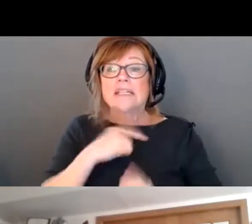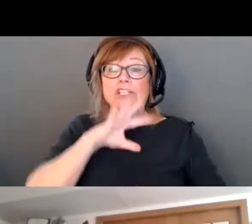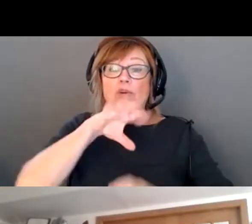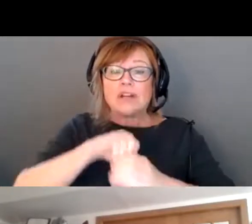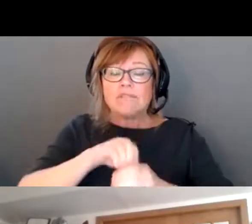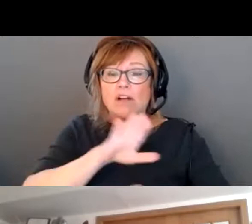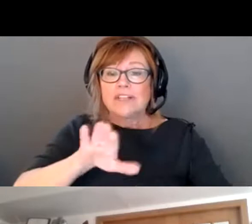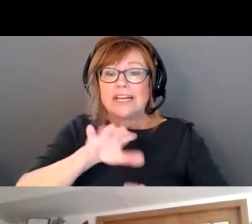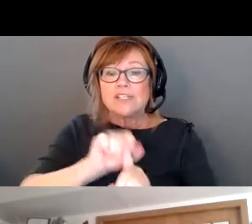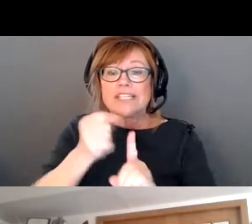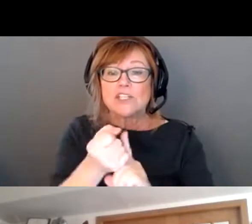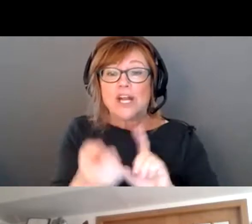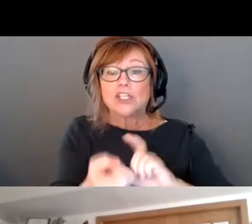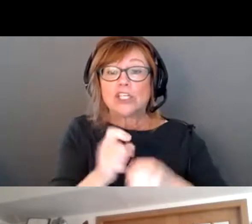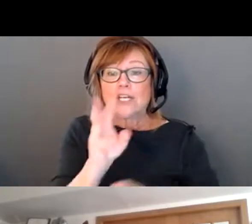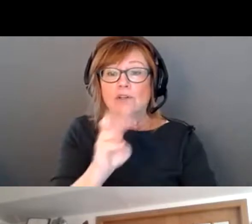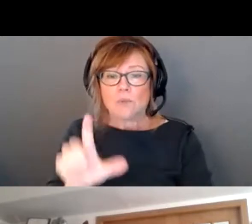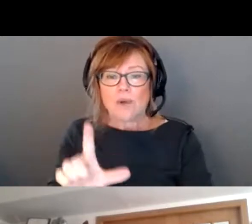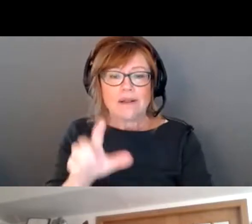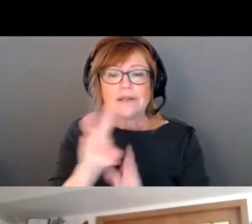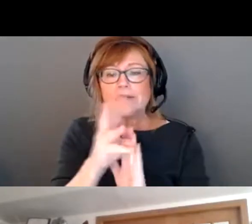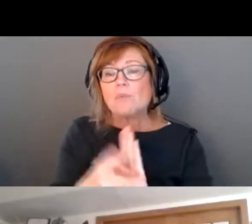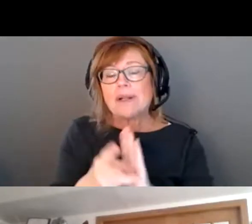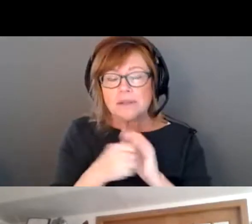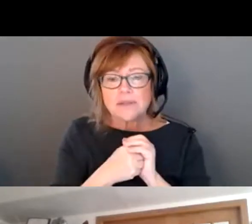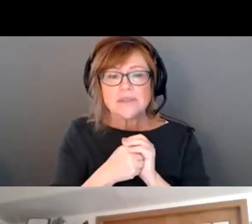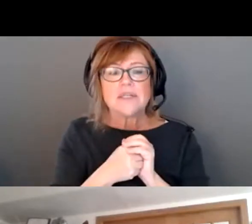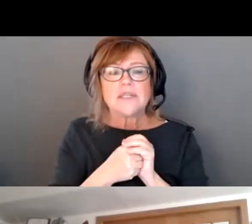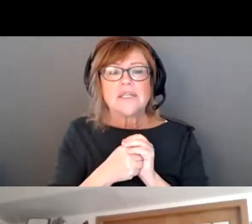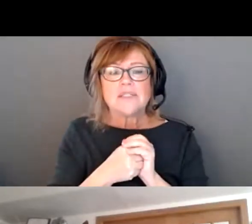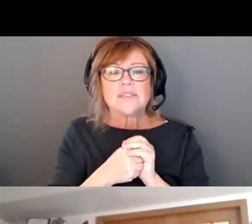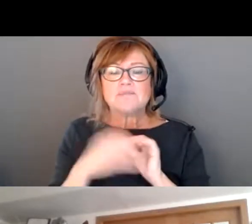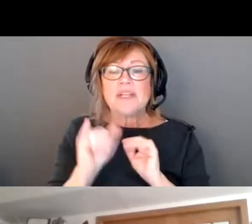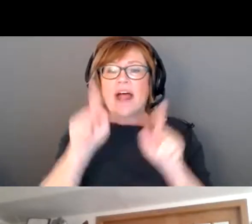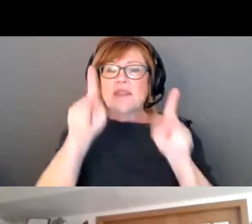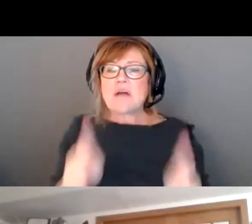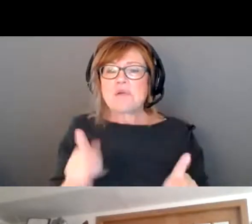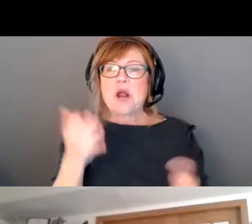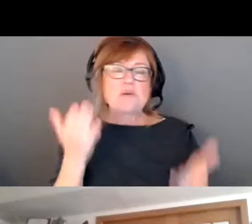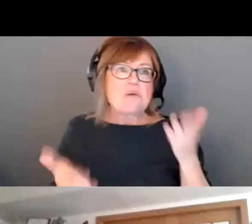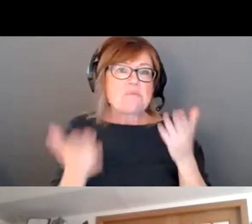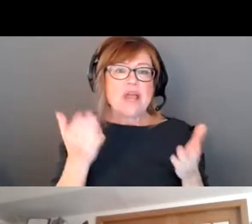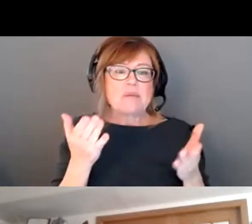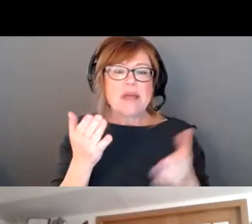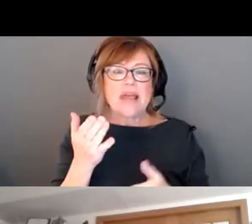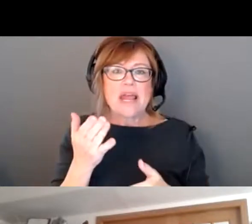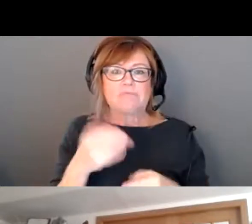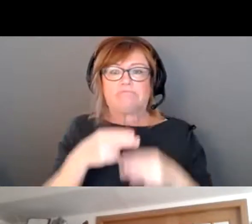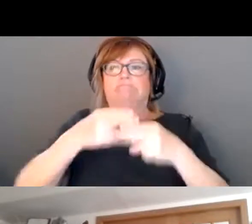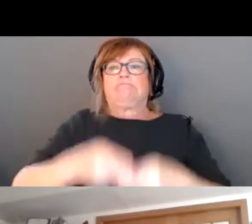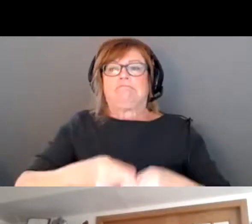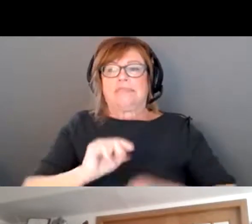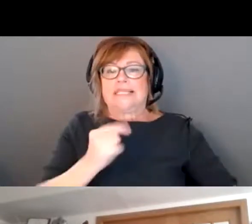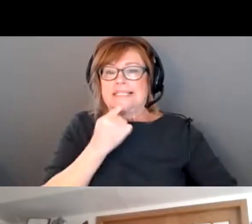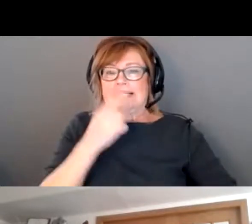their will, and yet they've been identified as being severely having severe dementia. Yet